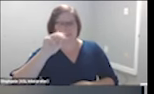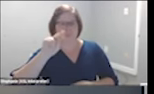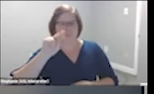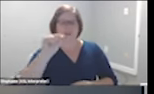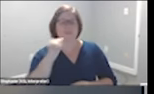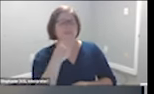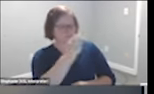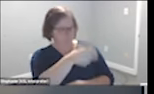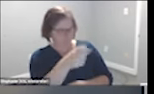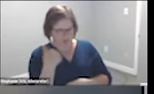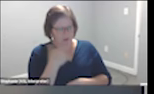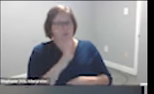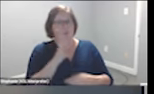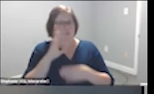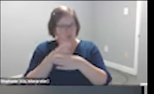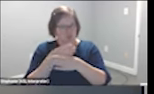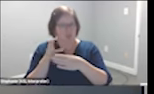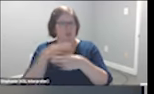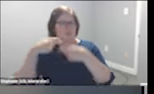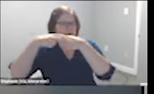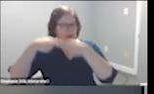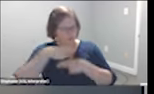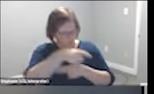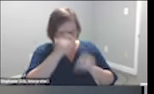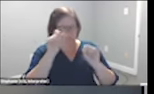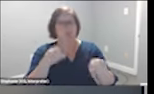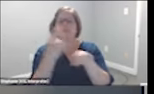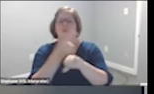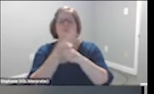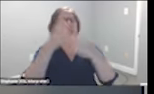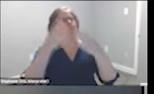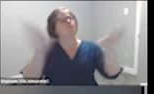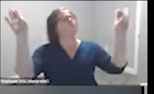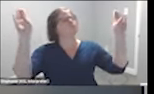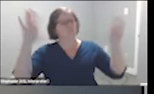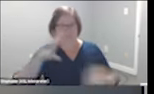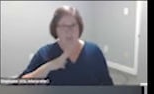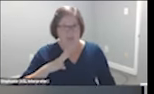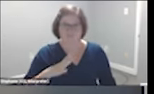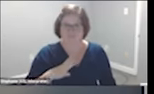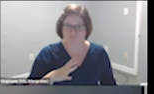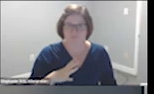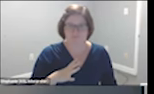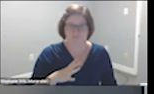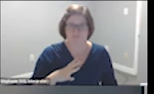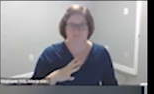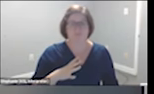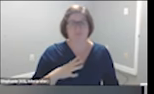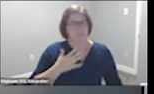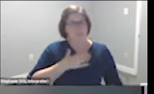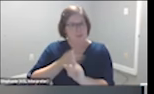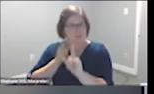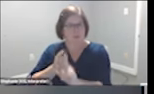and I'm happy to have these slides used as widely as possible. That's my goal, that you actually use these questions, so I